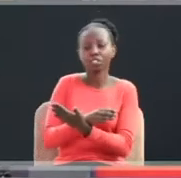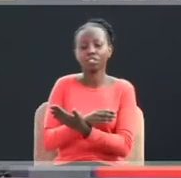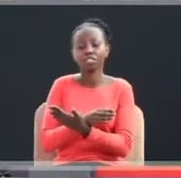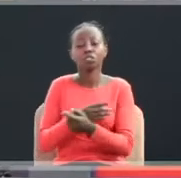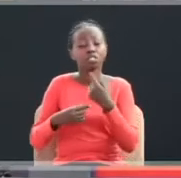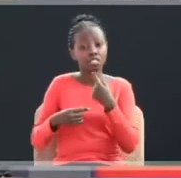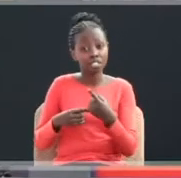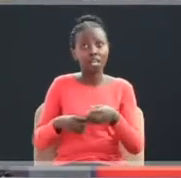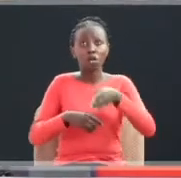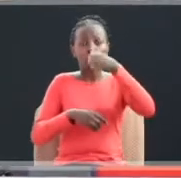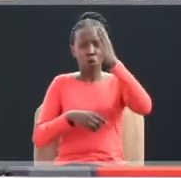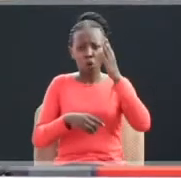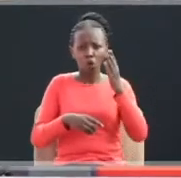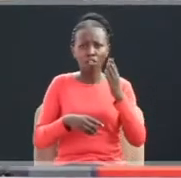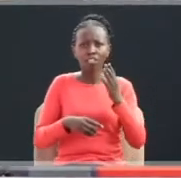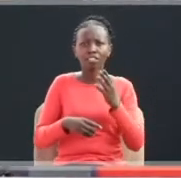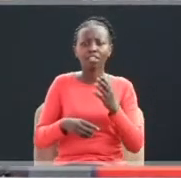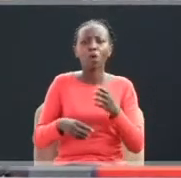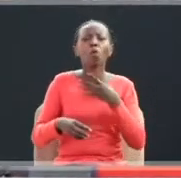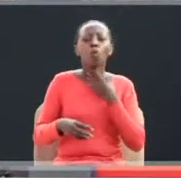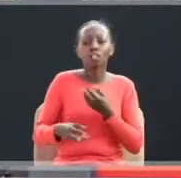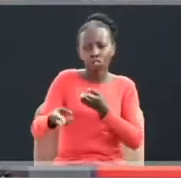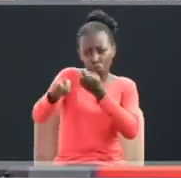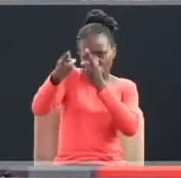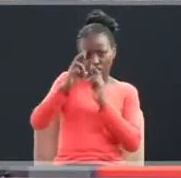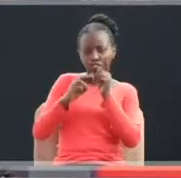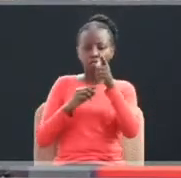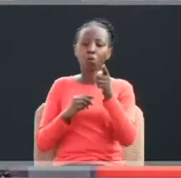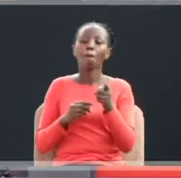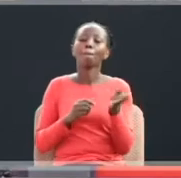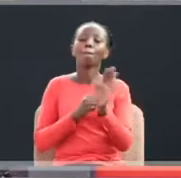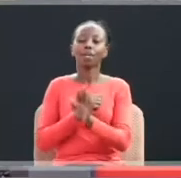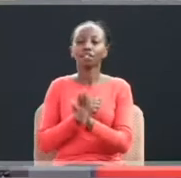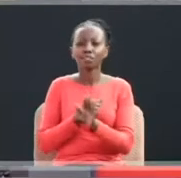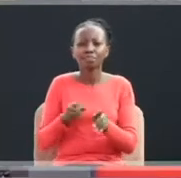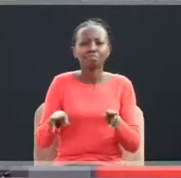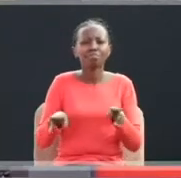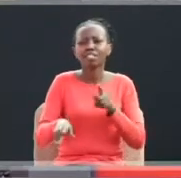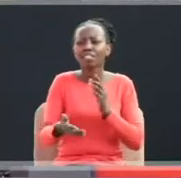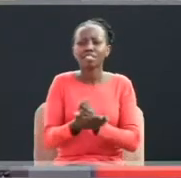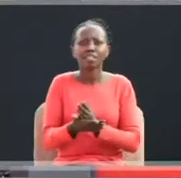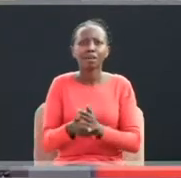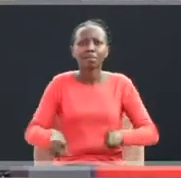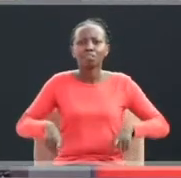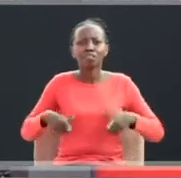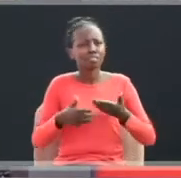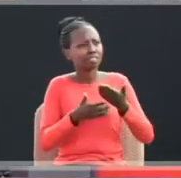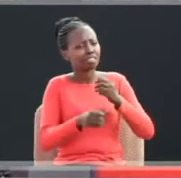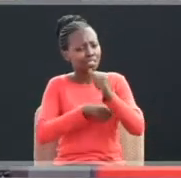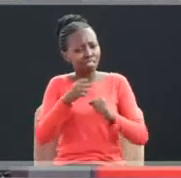still in the business of restoring. And it doesn't matter. You know, some of you, you are still living in the other years that we talked